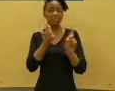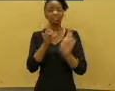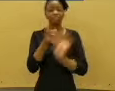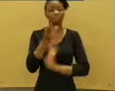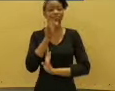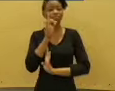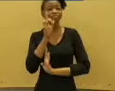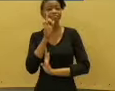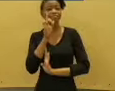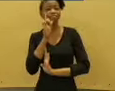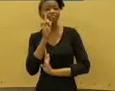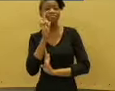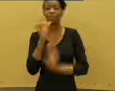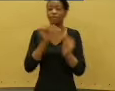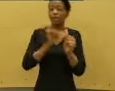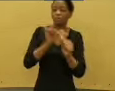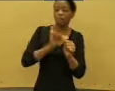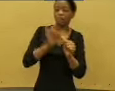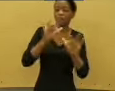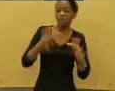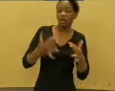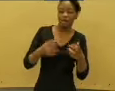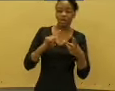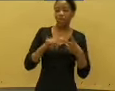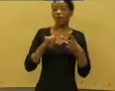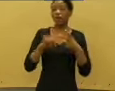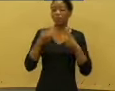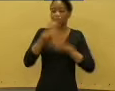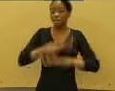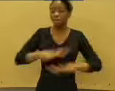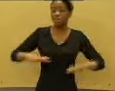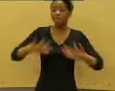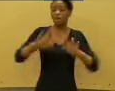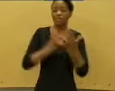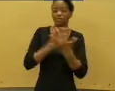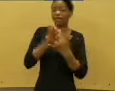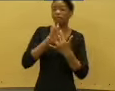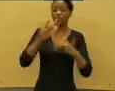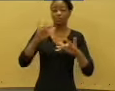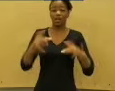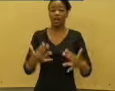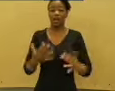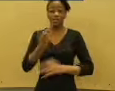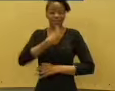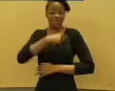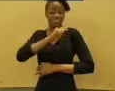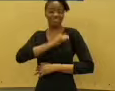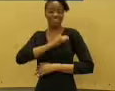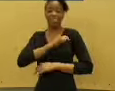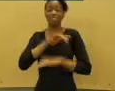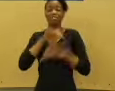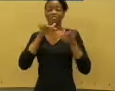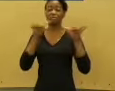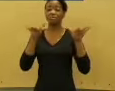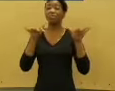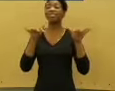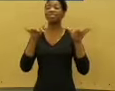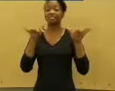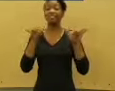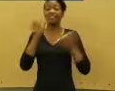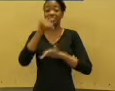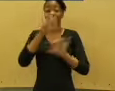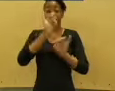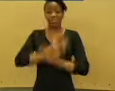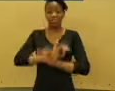we better include and how can we better make spaces accessible. So with trans people, it was almost like very clear